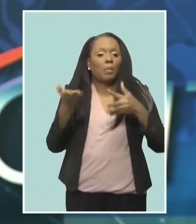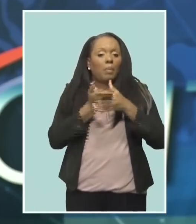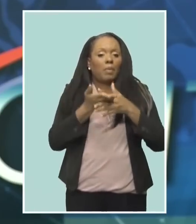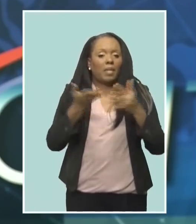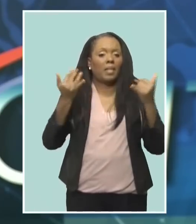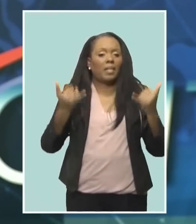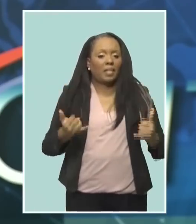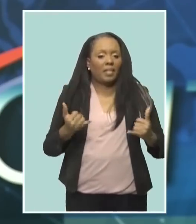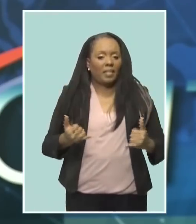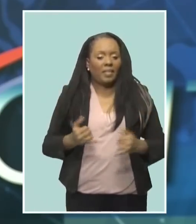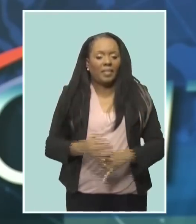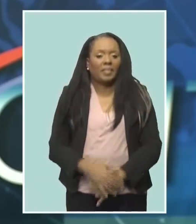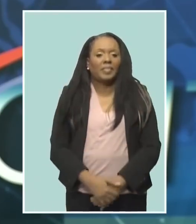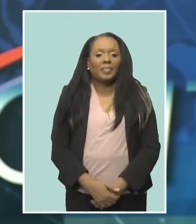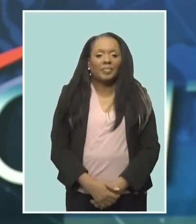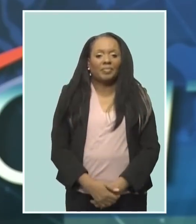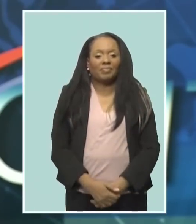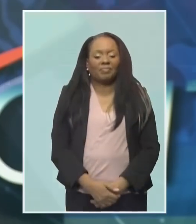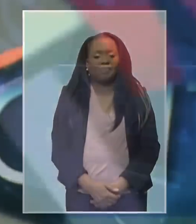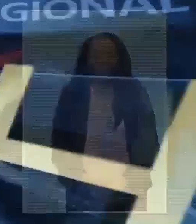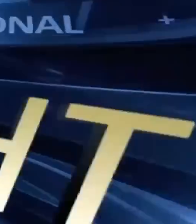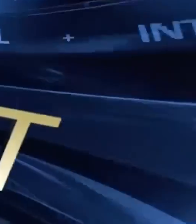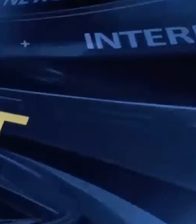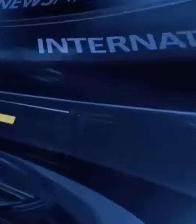with the invasive millipedes.